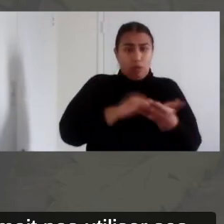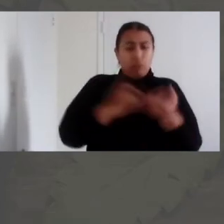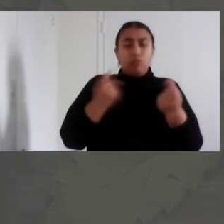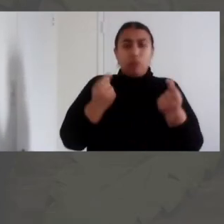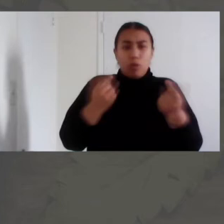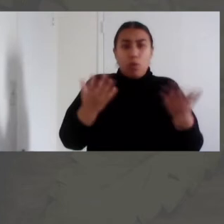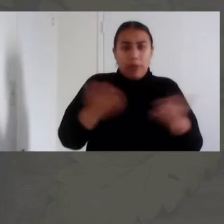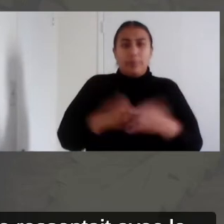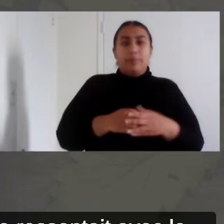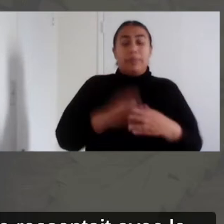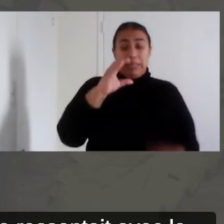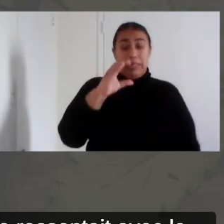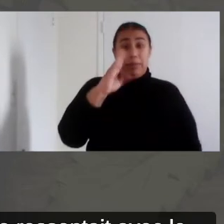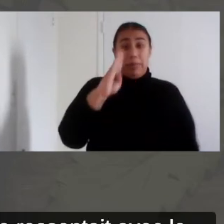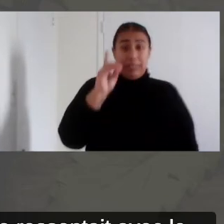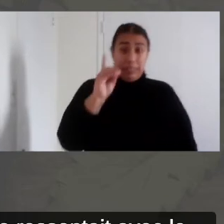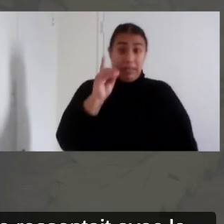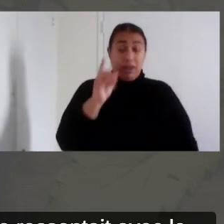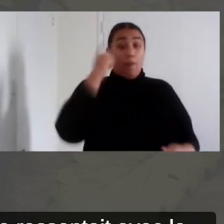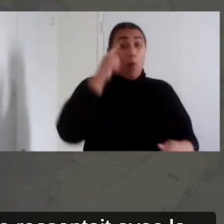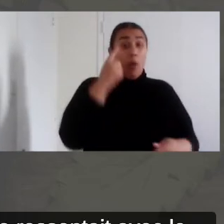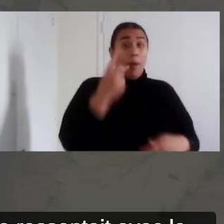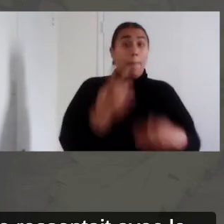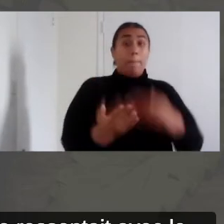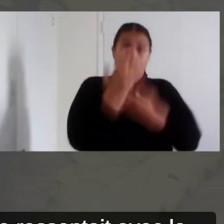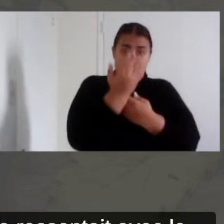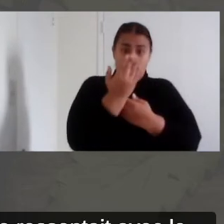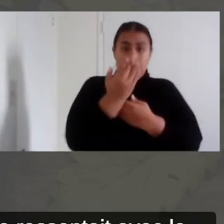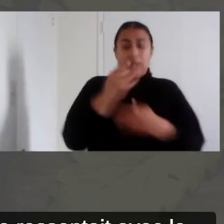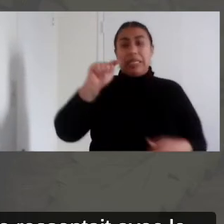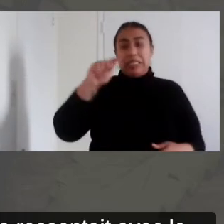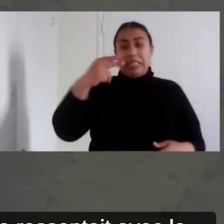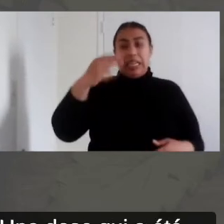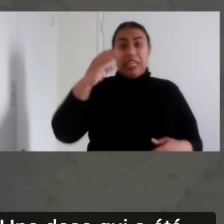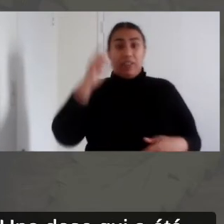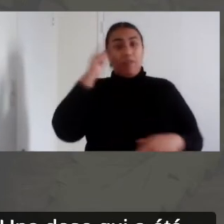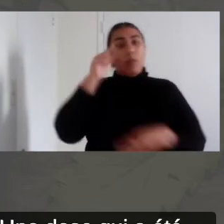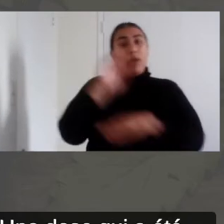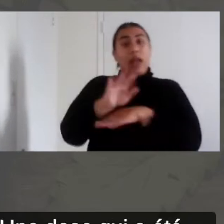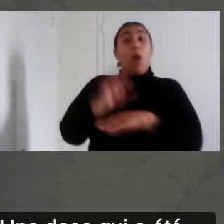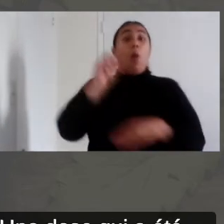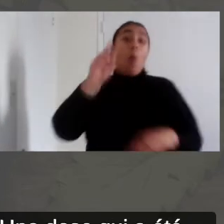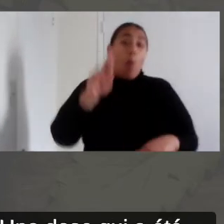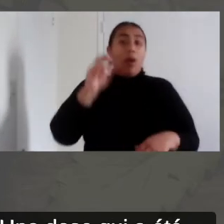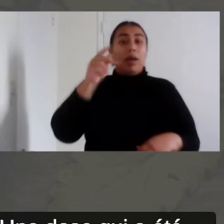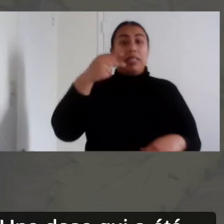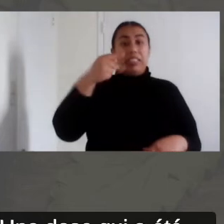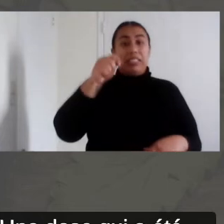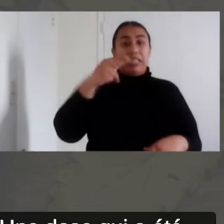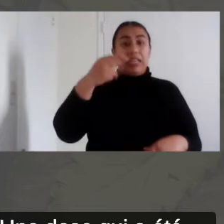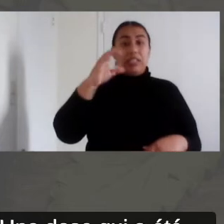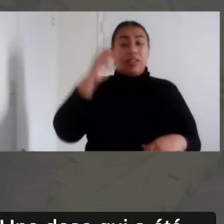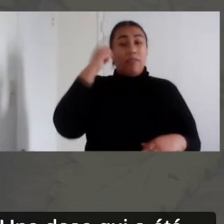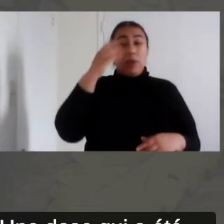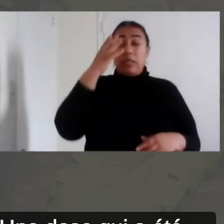using her pharmaceuticals. She said the sumatriptan didn't really help, and she didn't like the effects that she felt with propranolol. The Apollo treatment plan was CBD